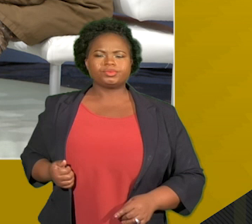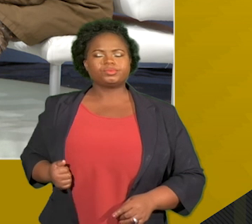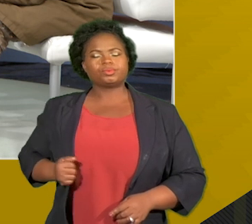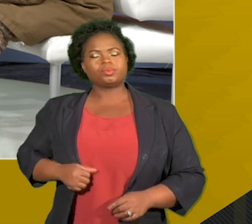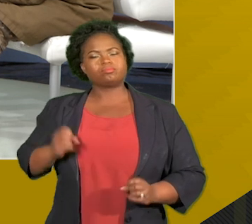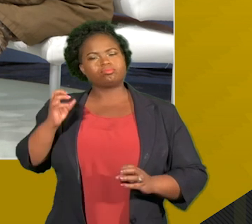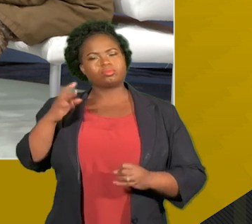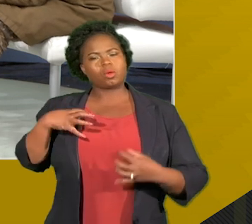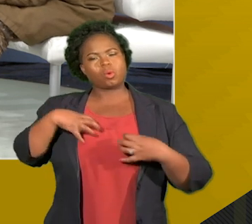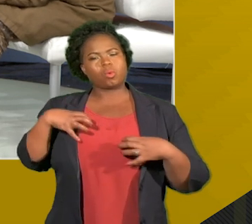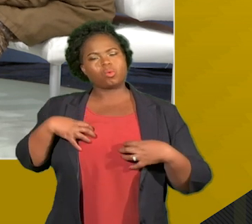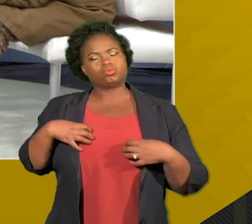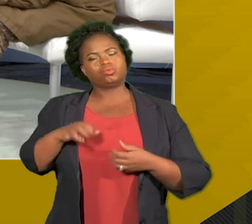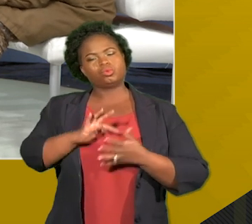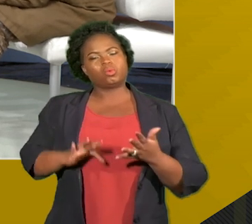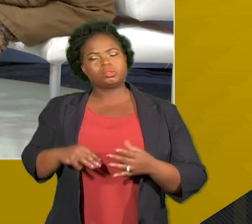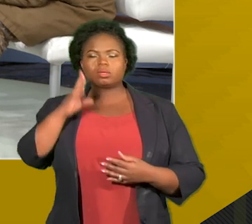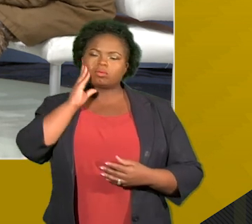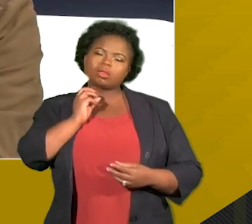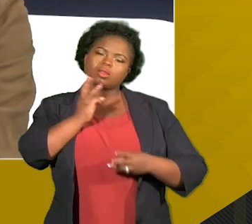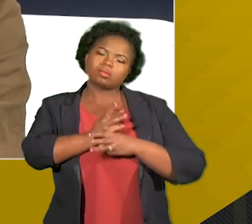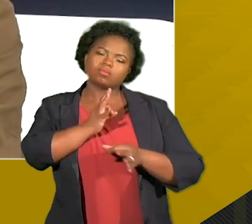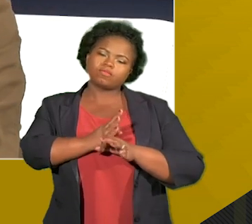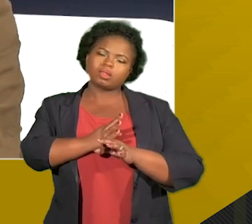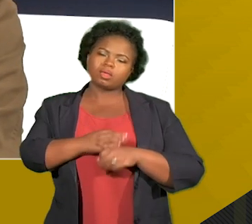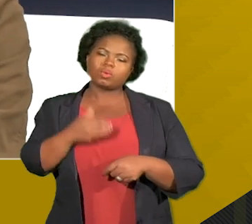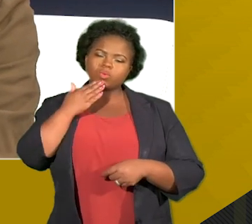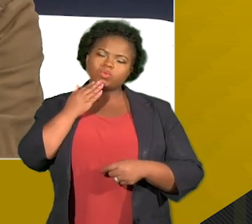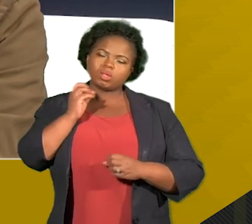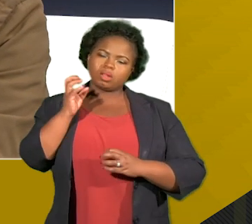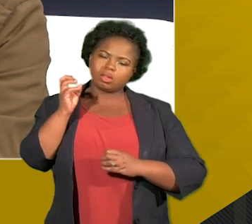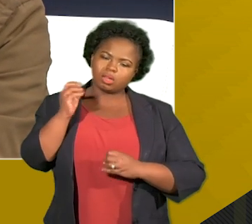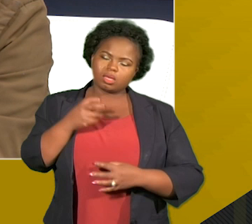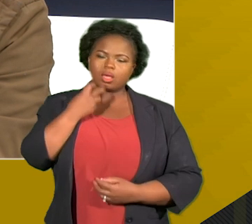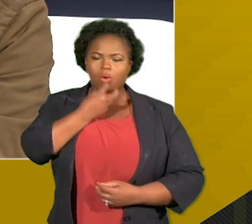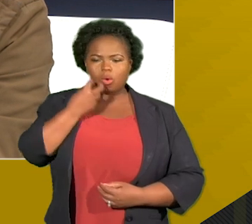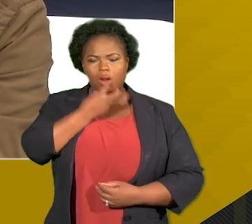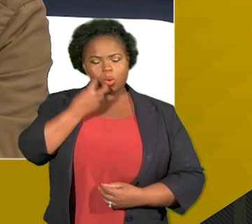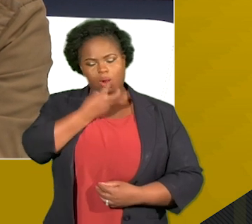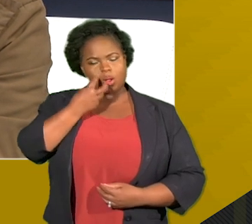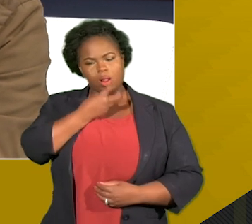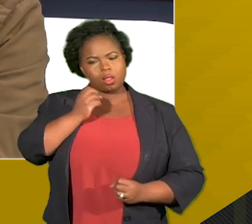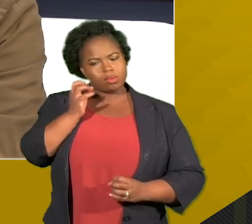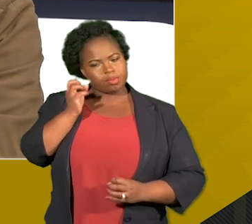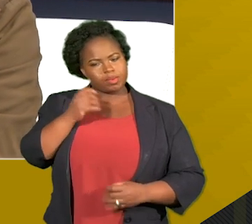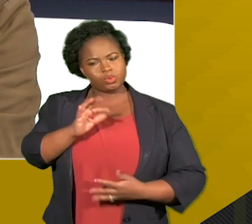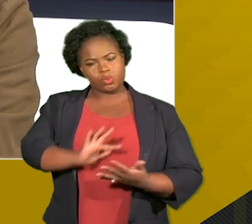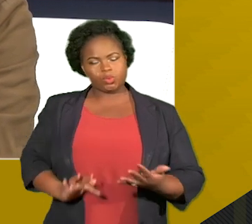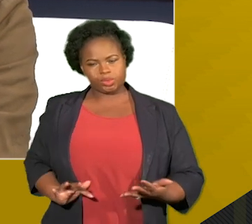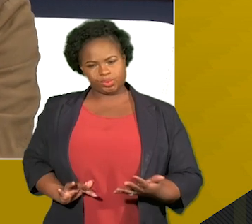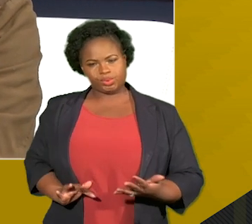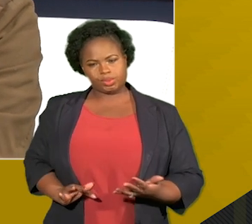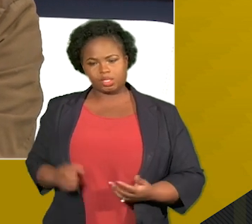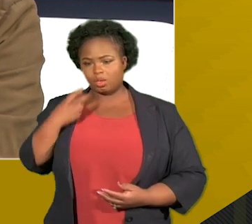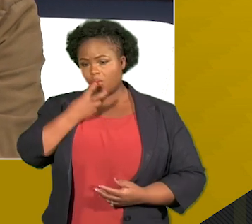telling having our grandmothers and mothers and grandfathers, yes, telling stories in a more oral way. Yes. You know, so